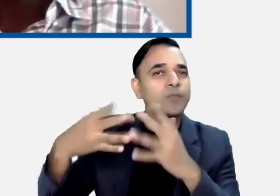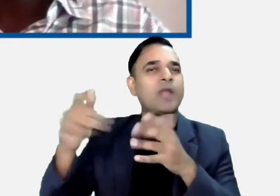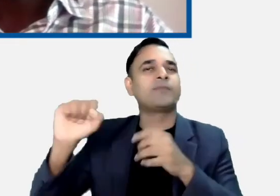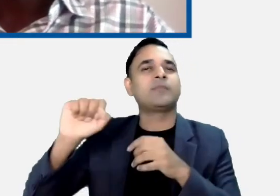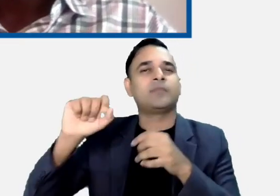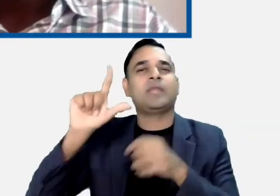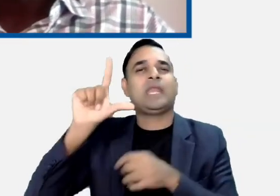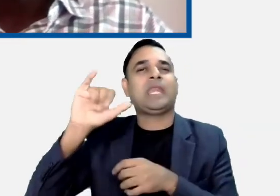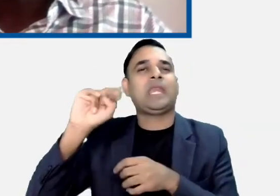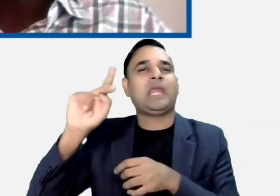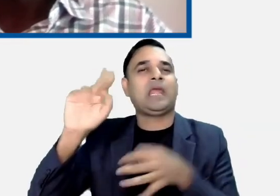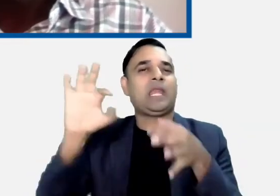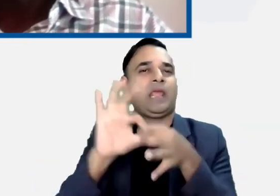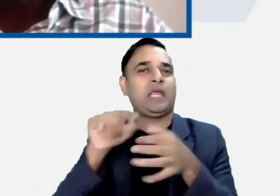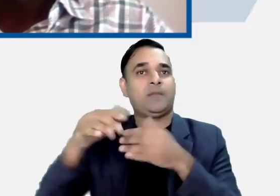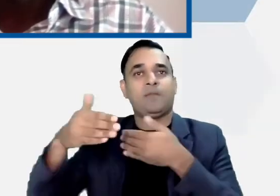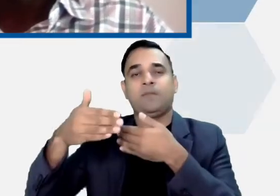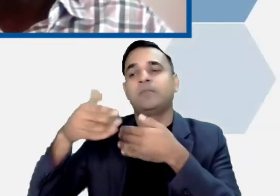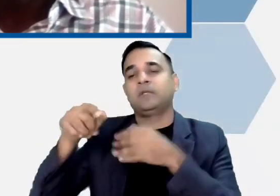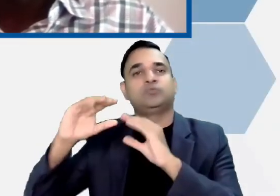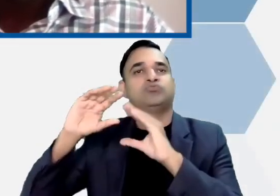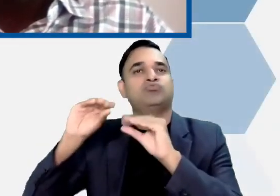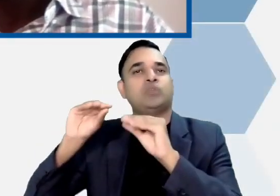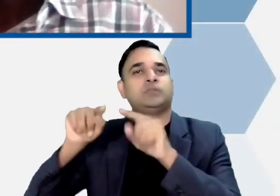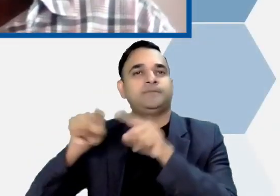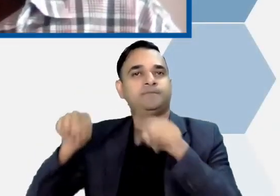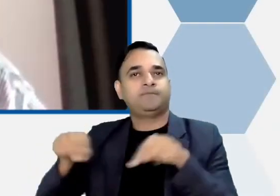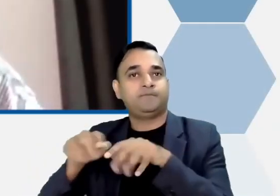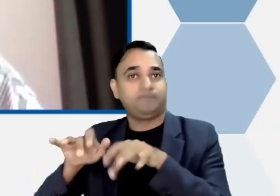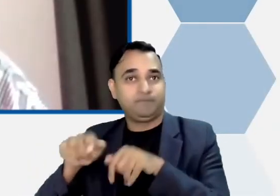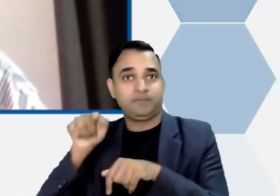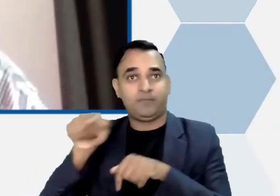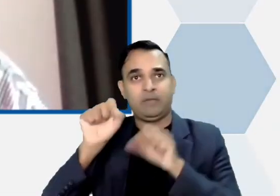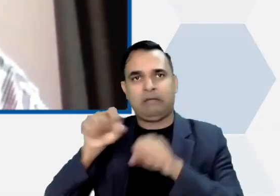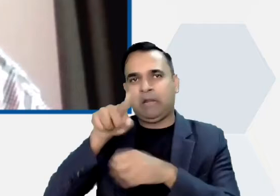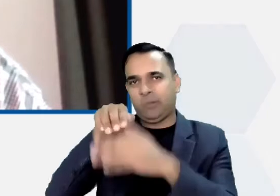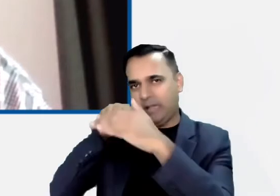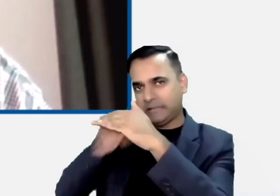over to Colonel Charles Awino. Sir, you have the floor.